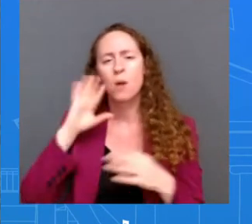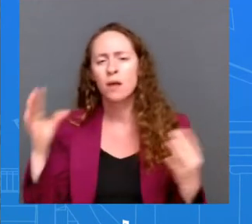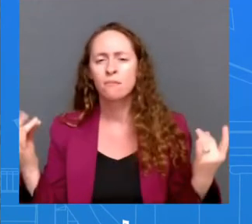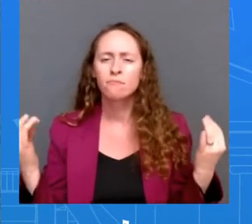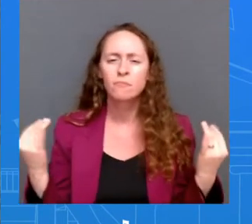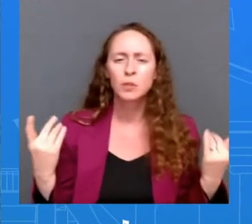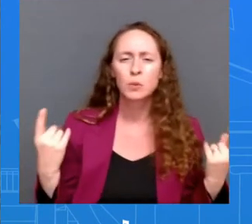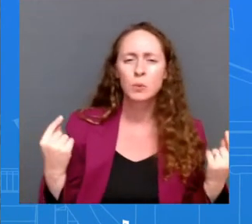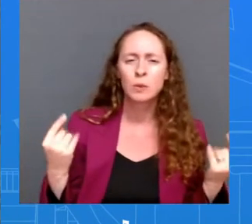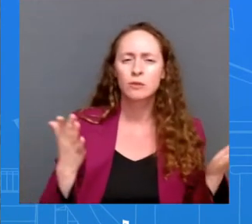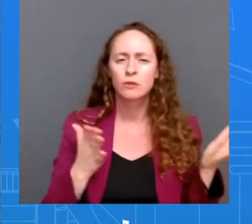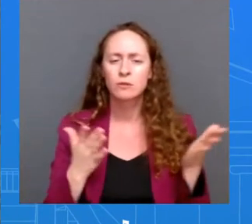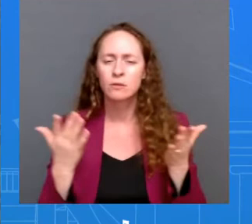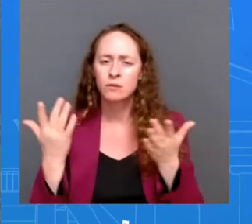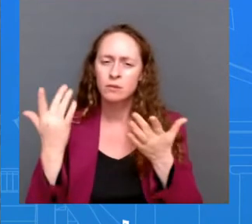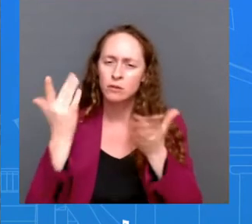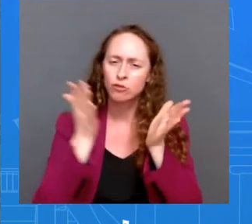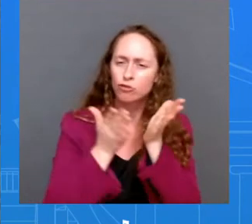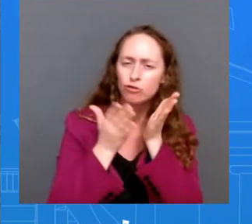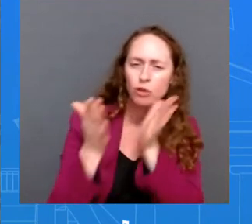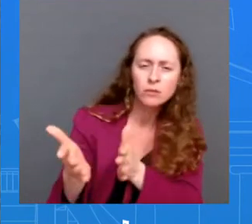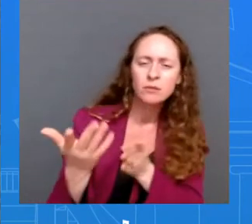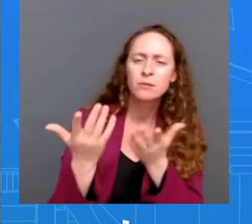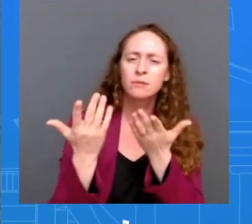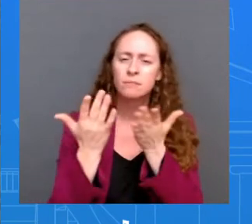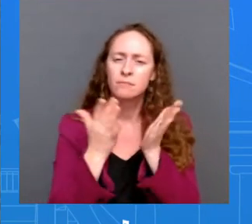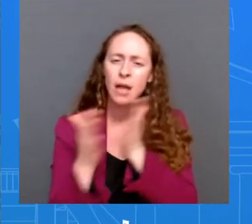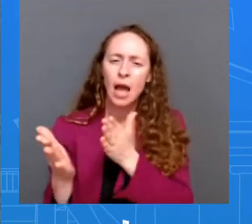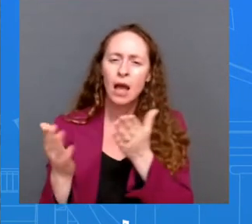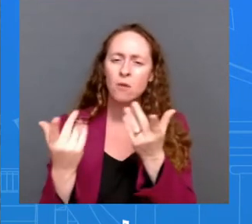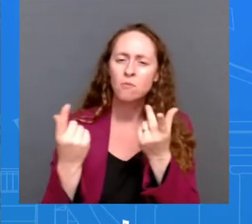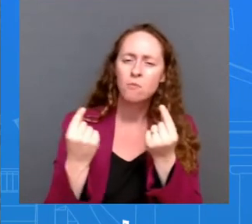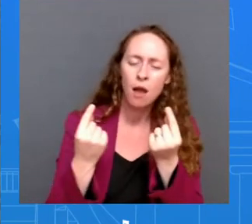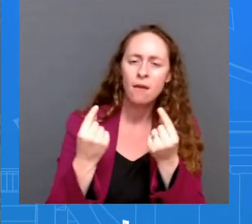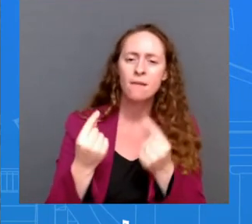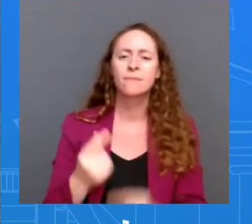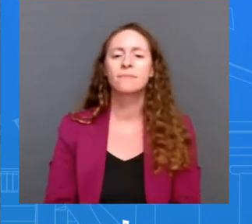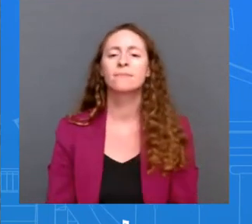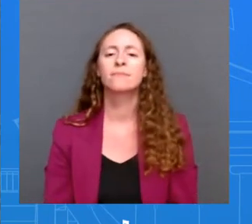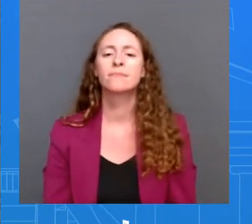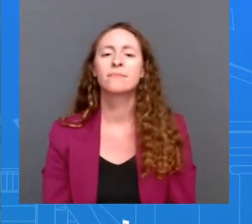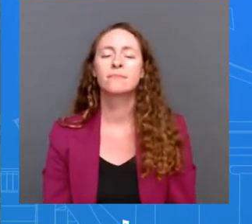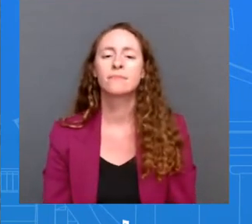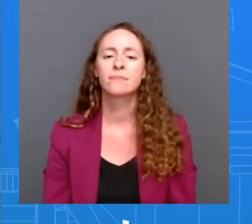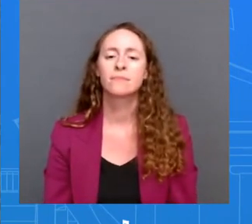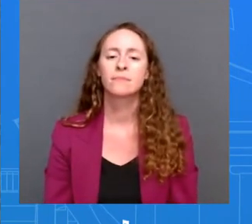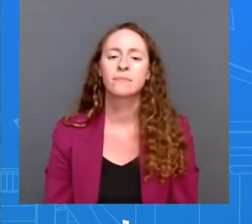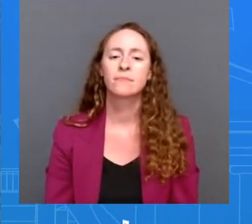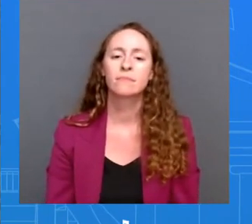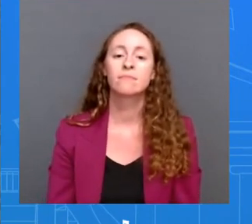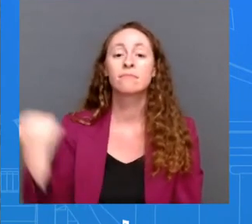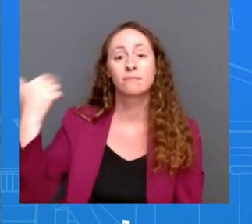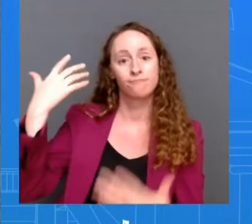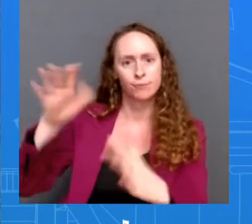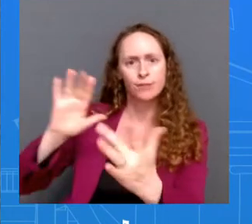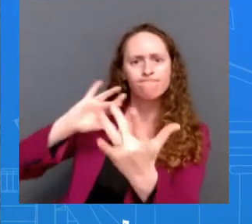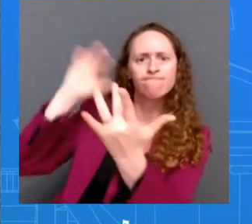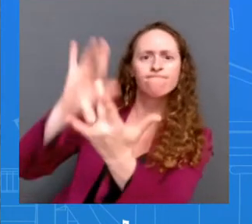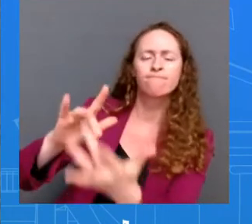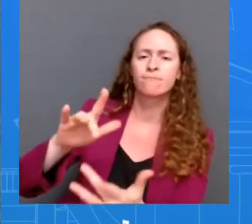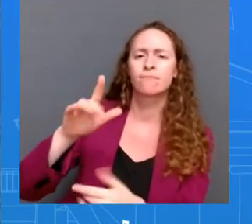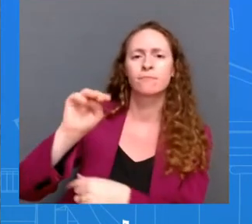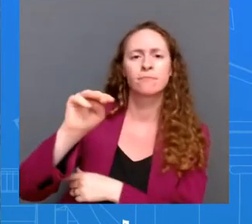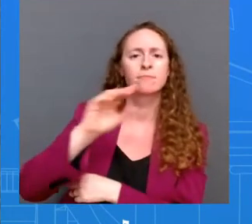Griner herself, and certainly would expect that he's going to continue to have those kinds of conversations going forward. He's